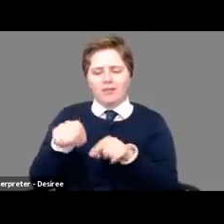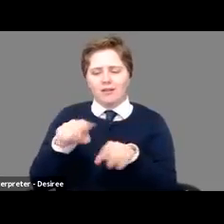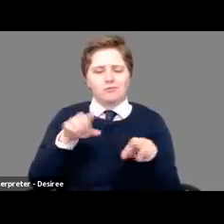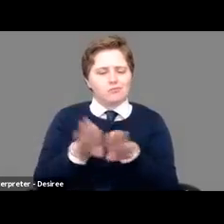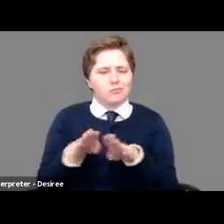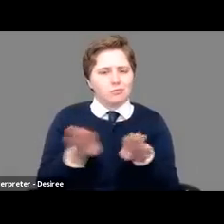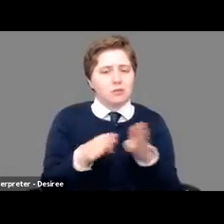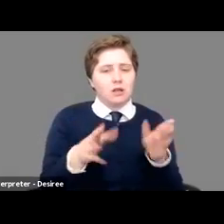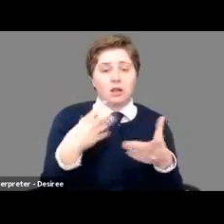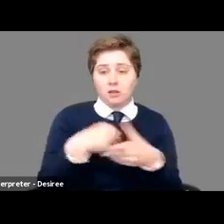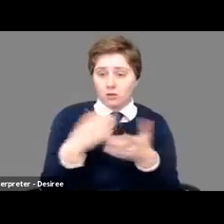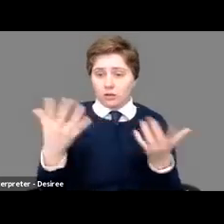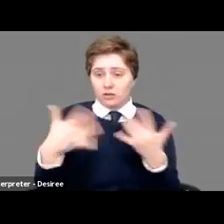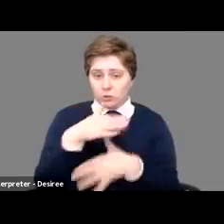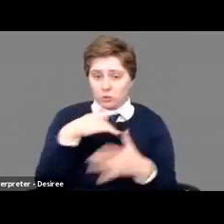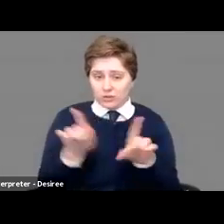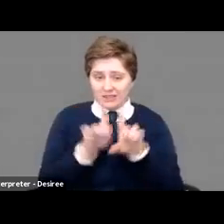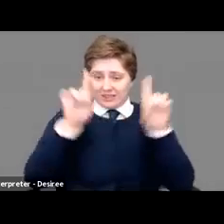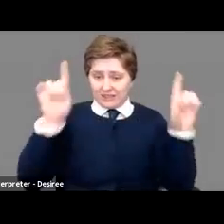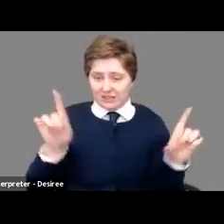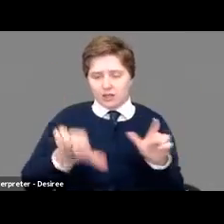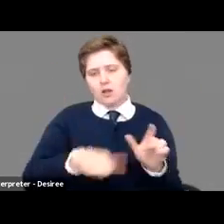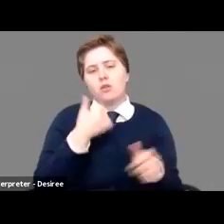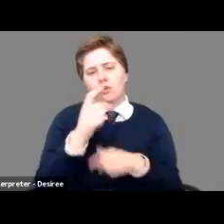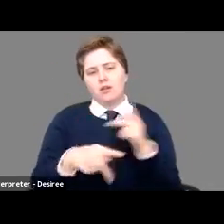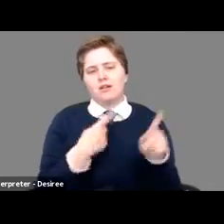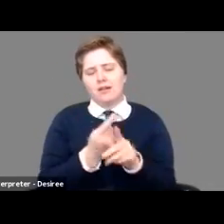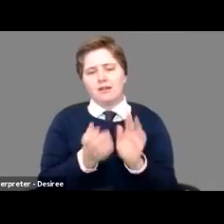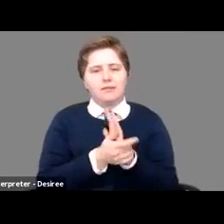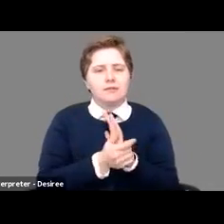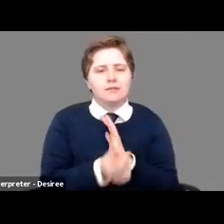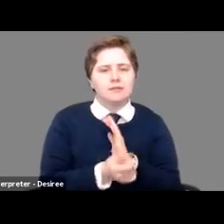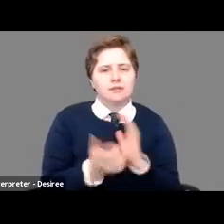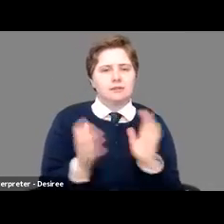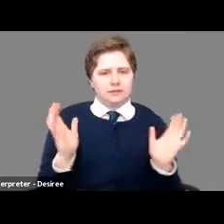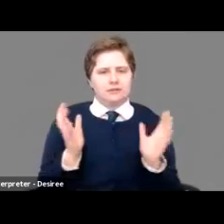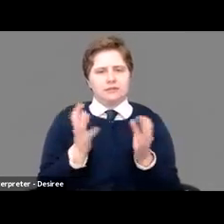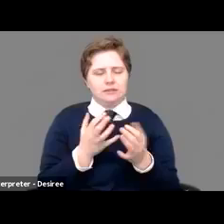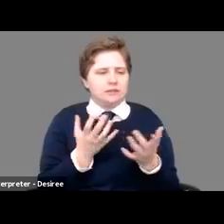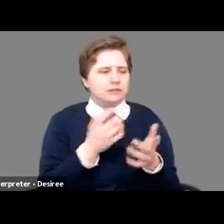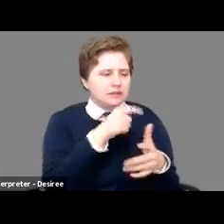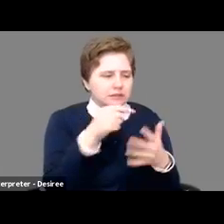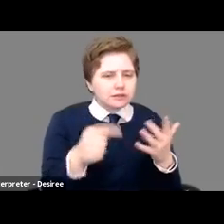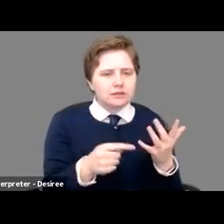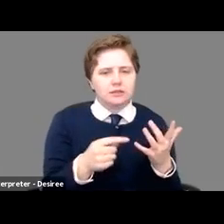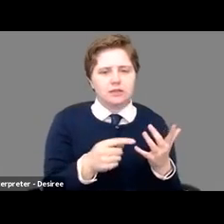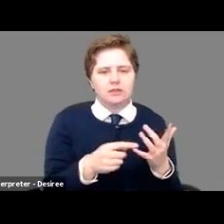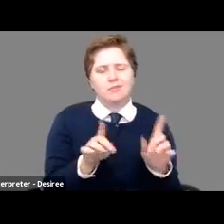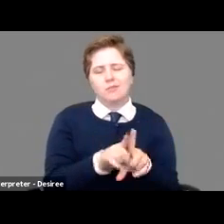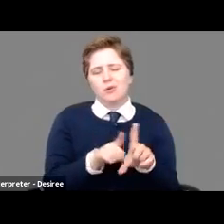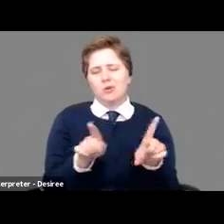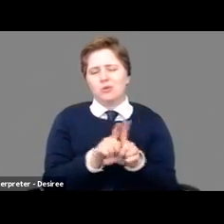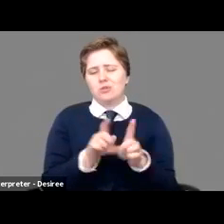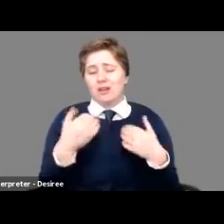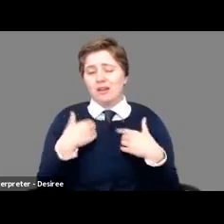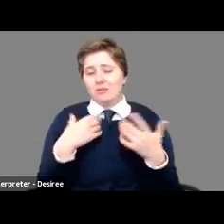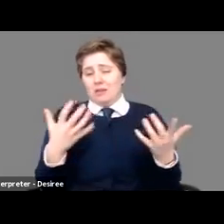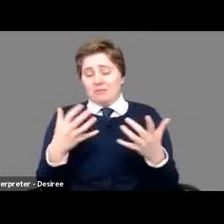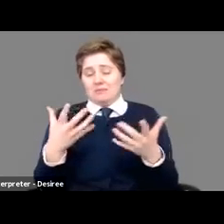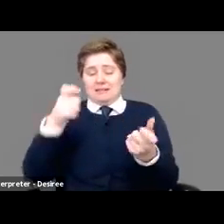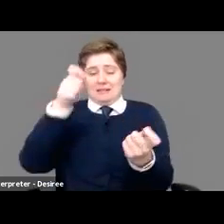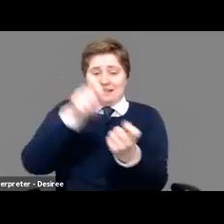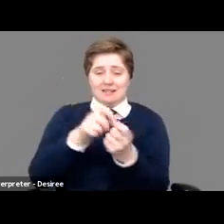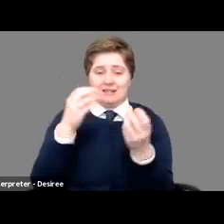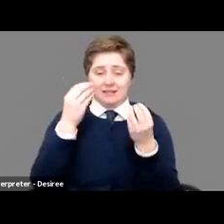will include social distancing and other sorts of techniques, but will also include very specific information about